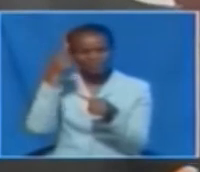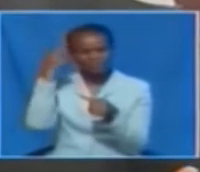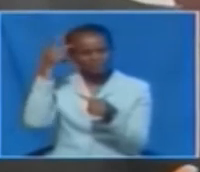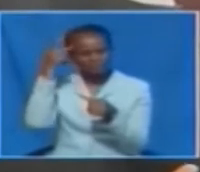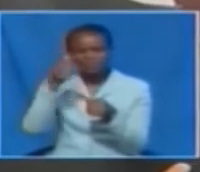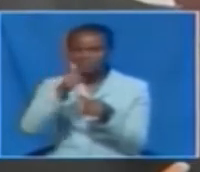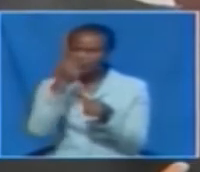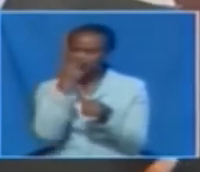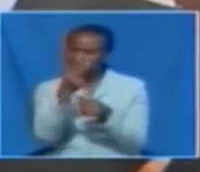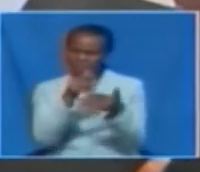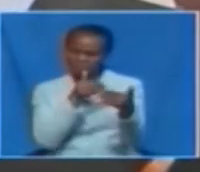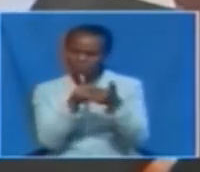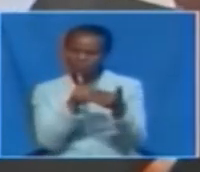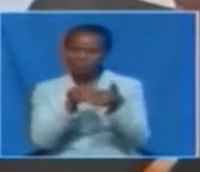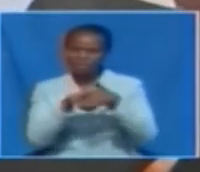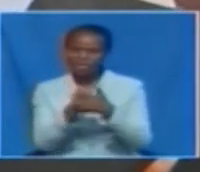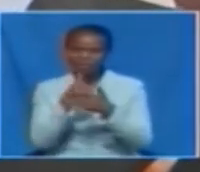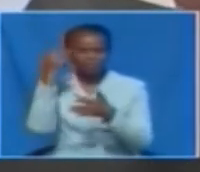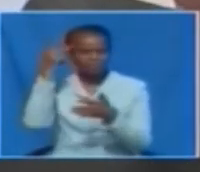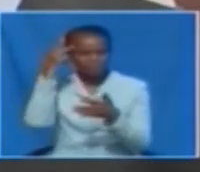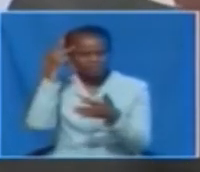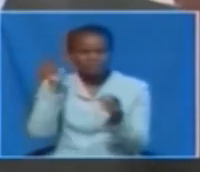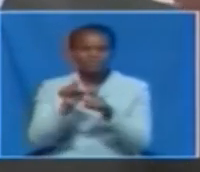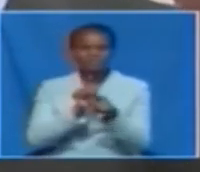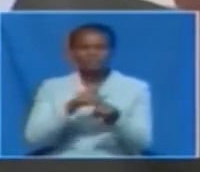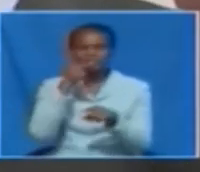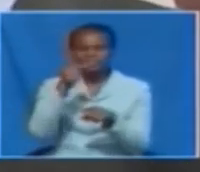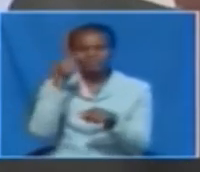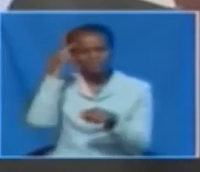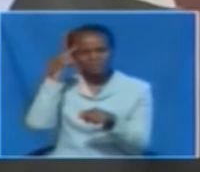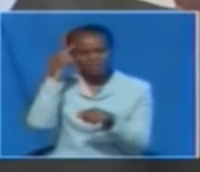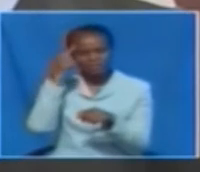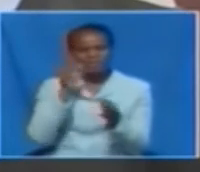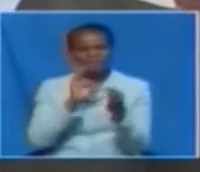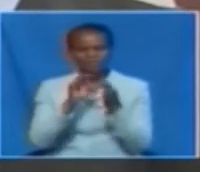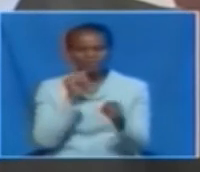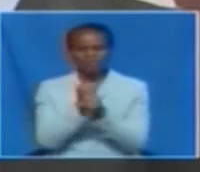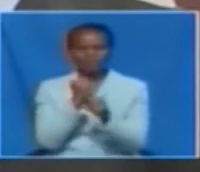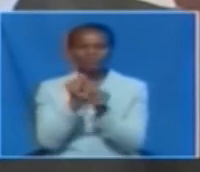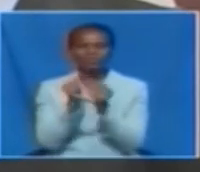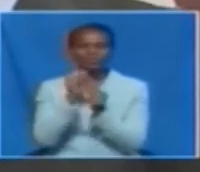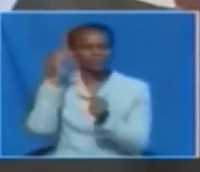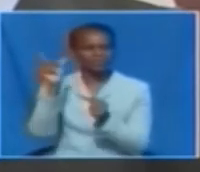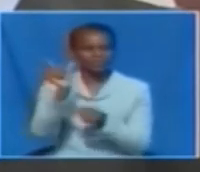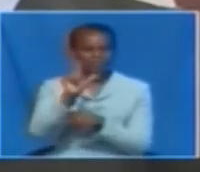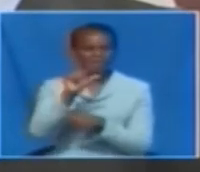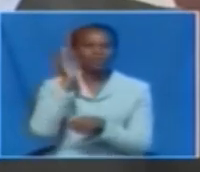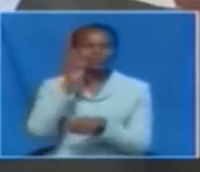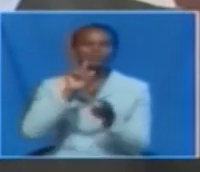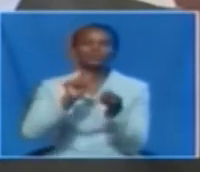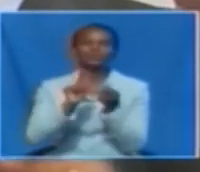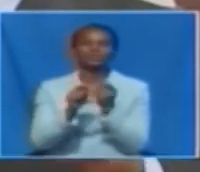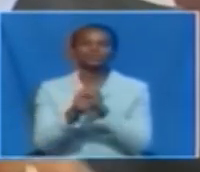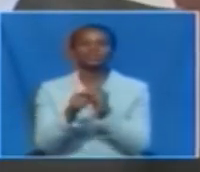looked across the scope of the politics and says, I think if we partnered with MMD, we are going to change the